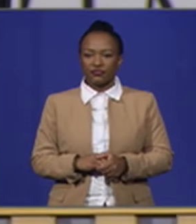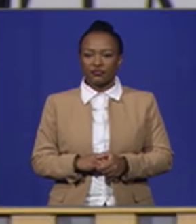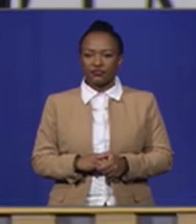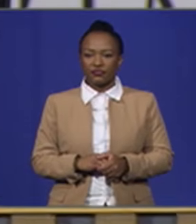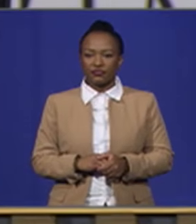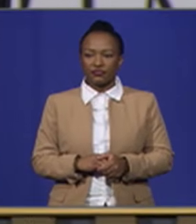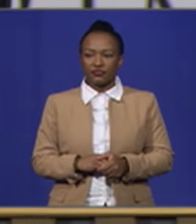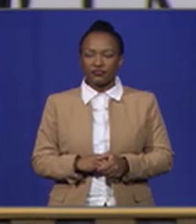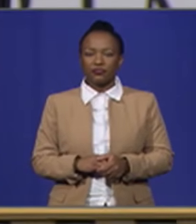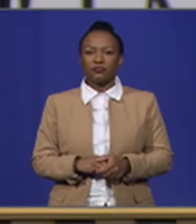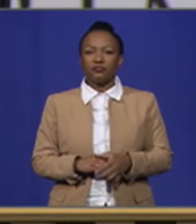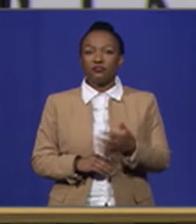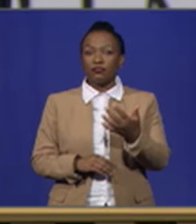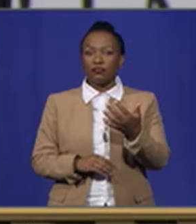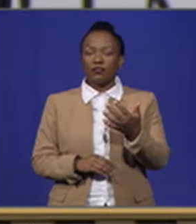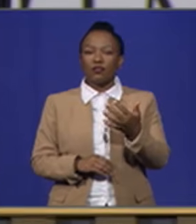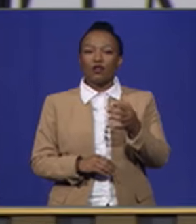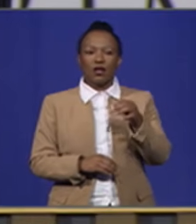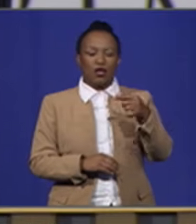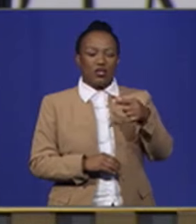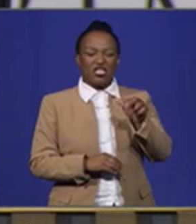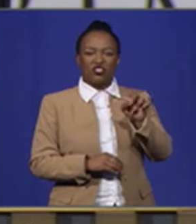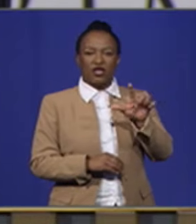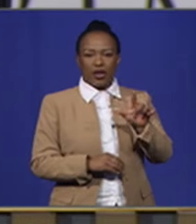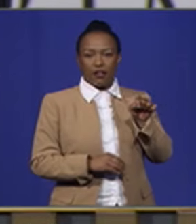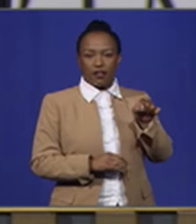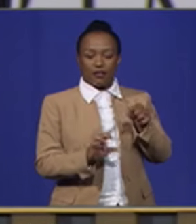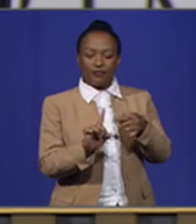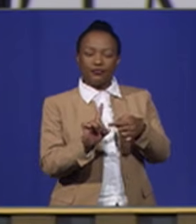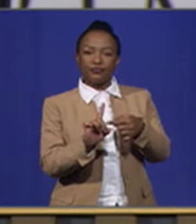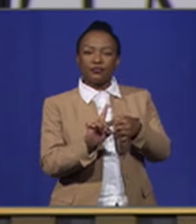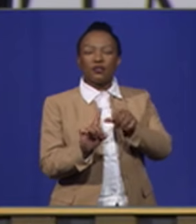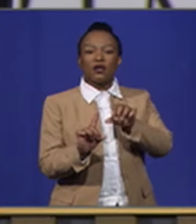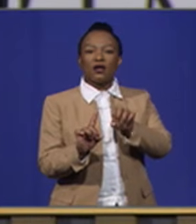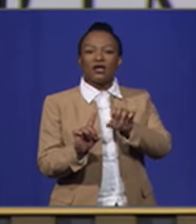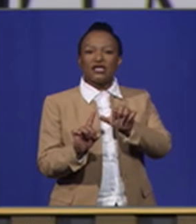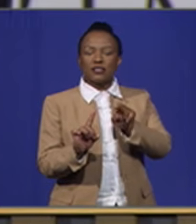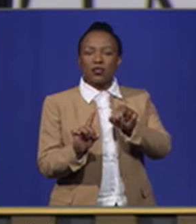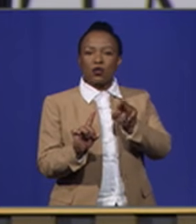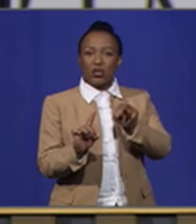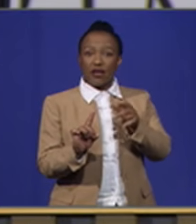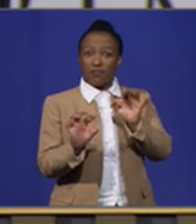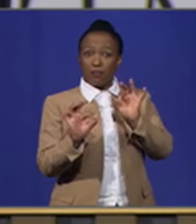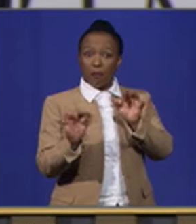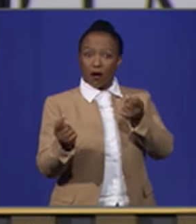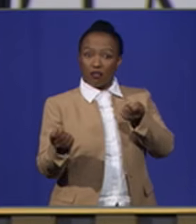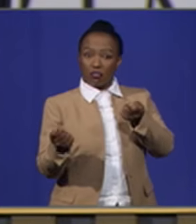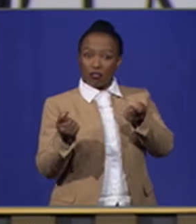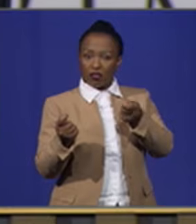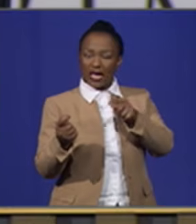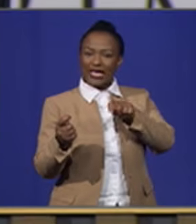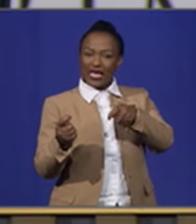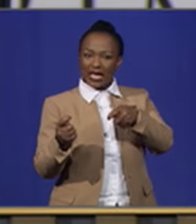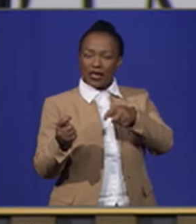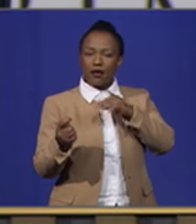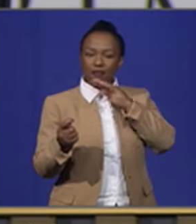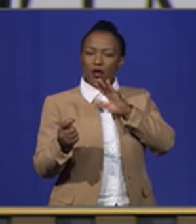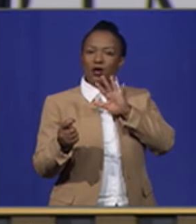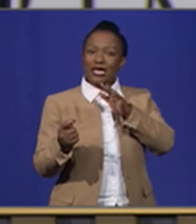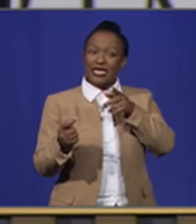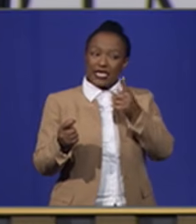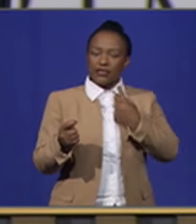If General Senona had proper control over the key, he was supposed to open that safe and